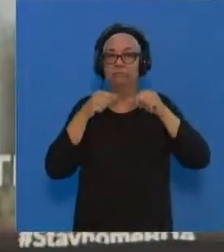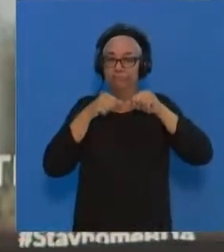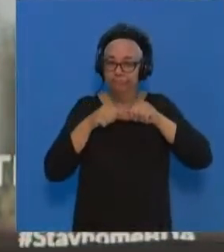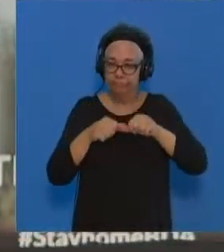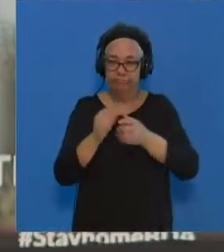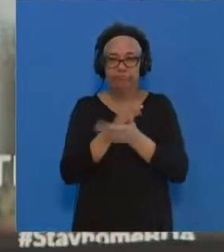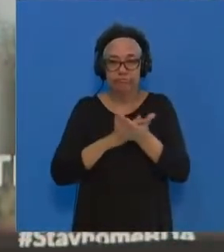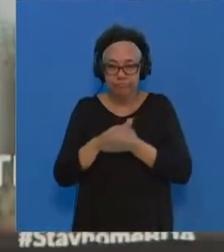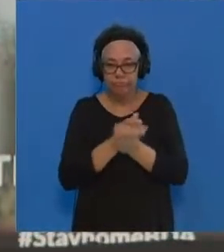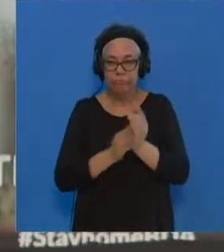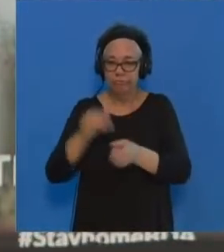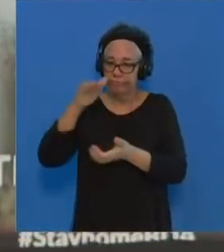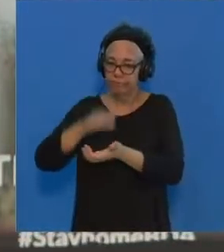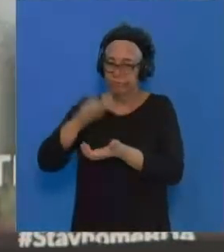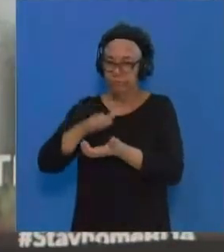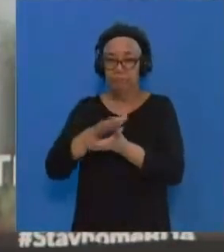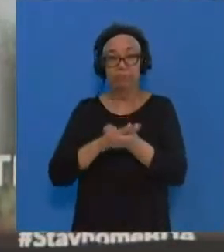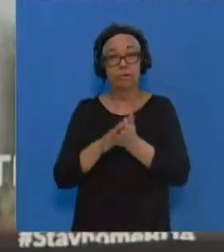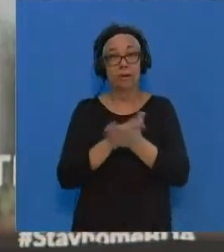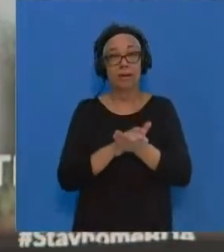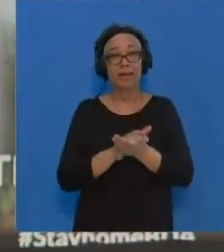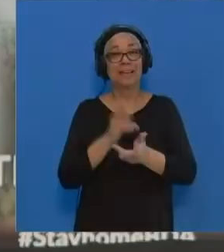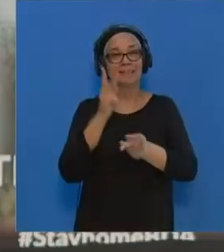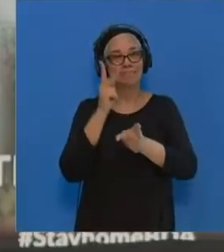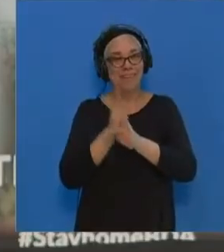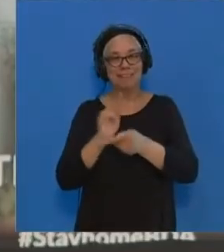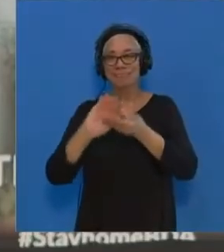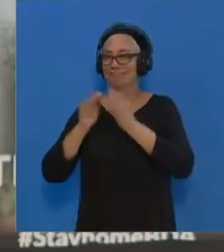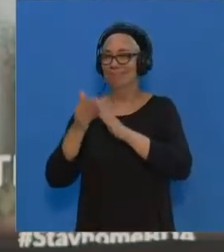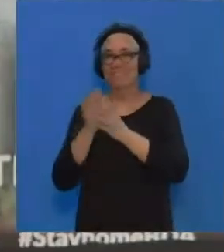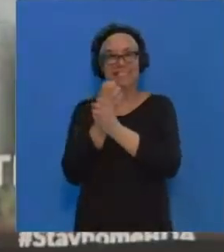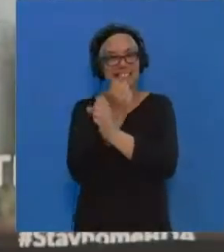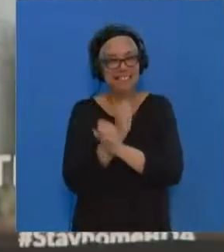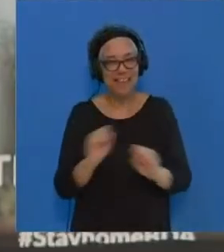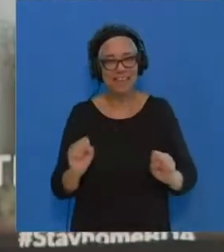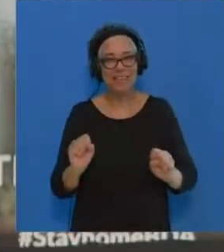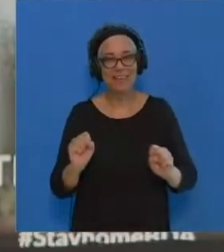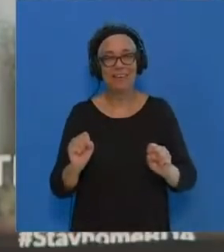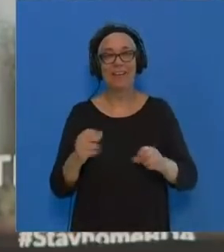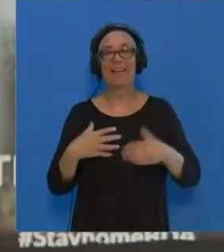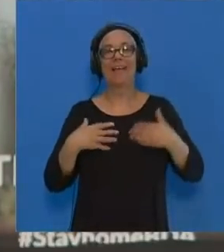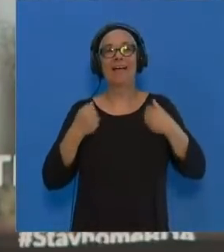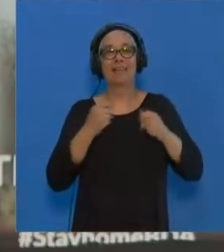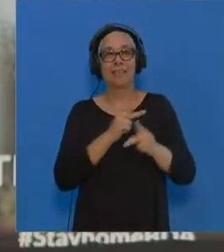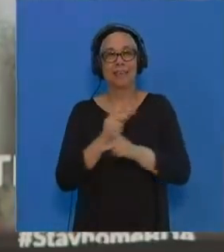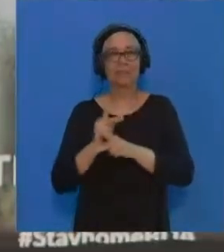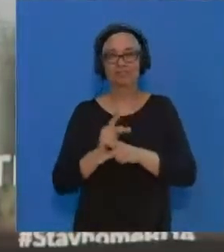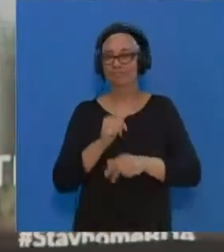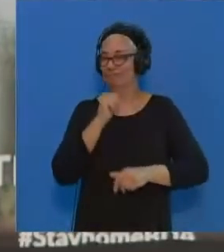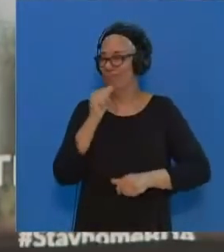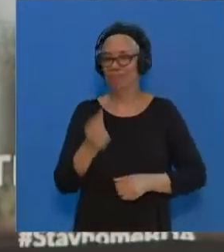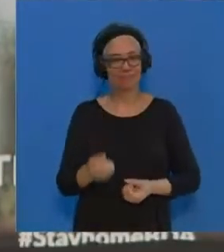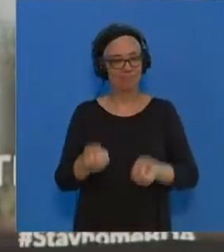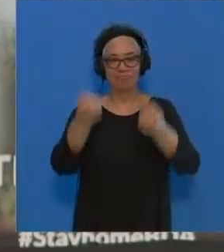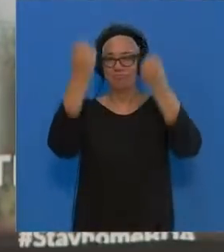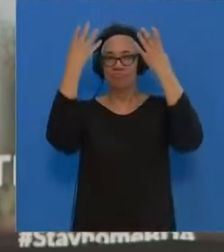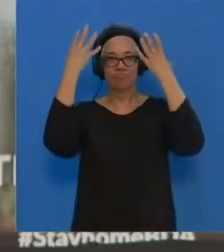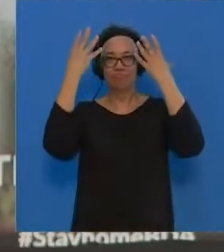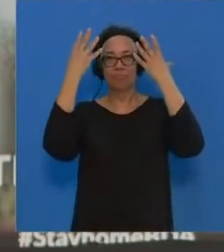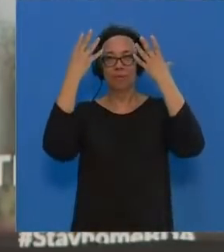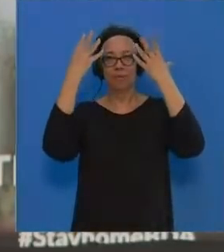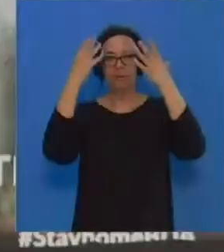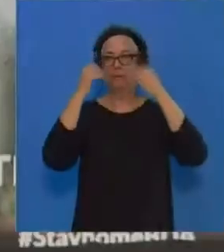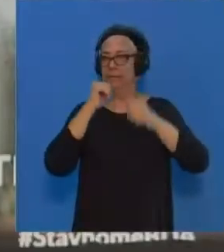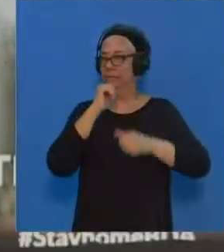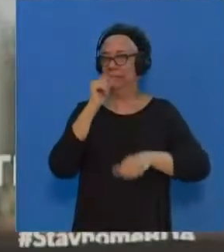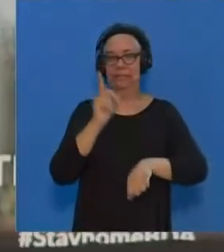hand sanitizing that has kept our community safe and our healthcare system from being overwhelmed. It is certainly not